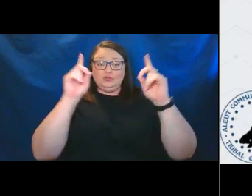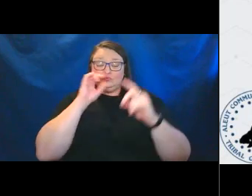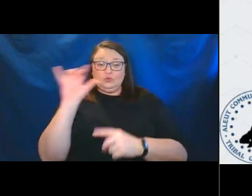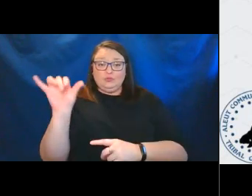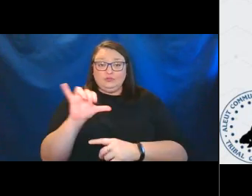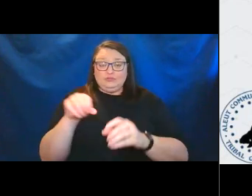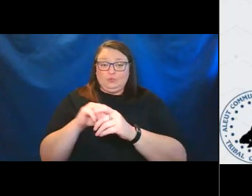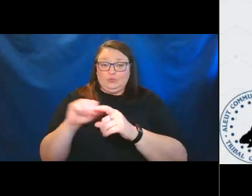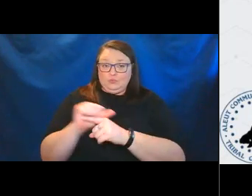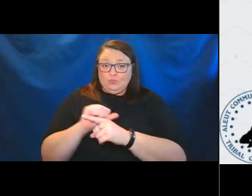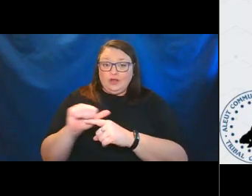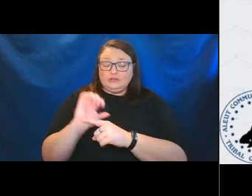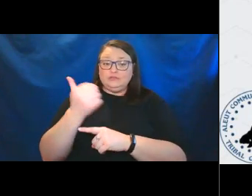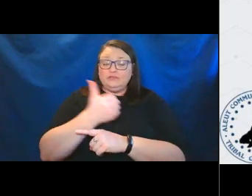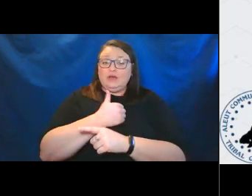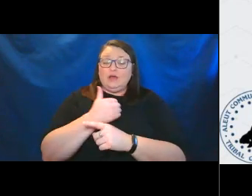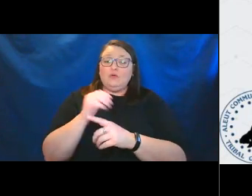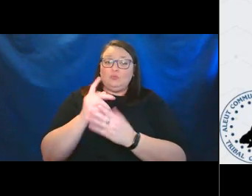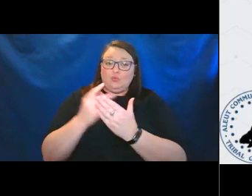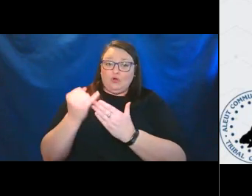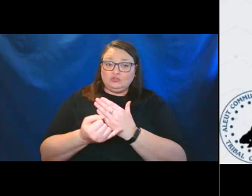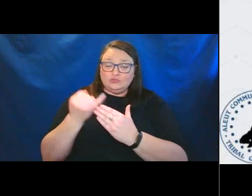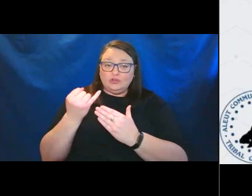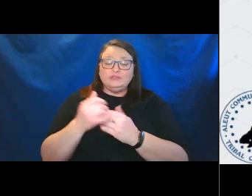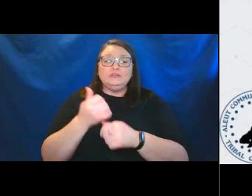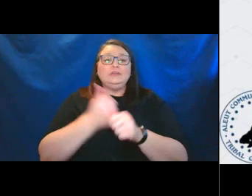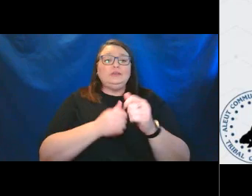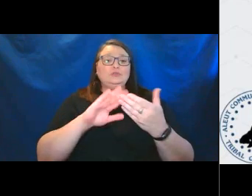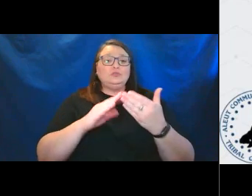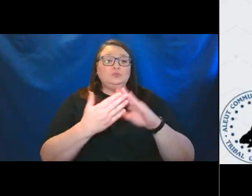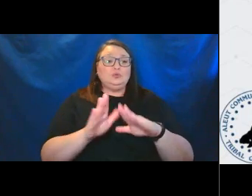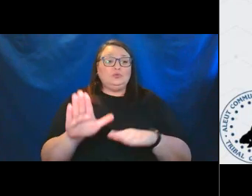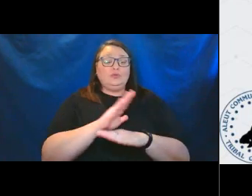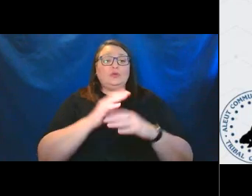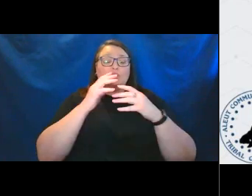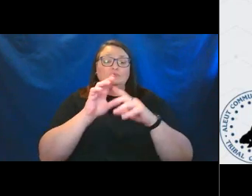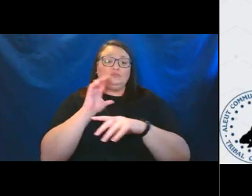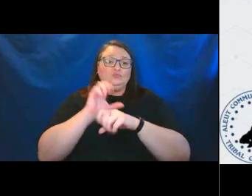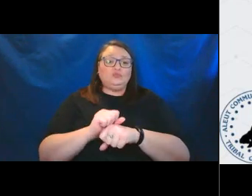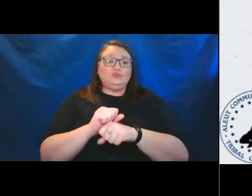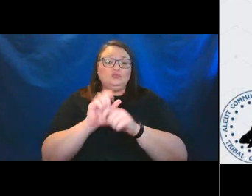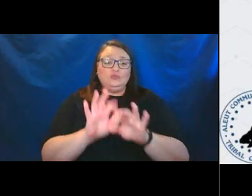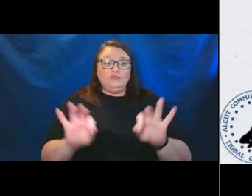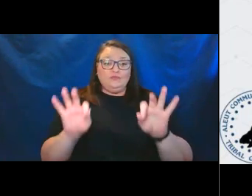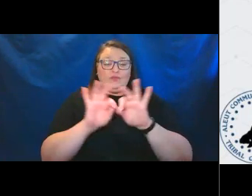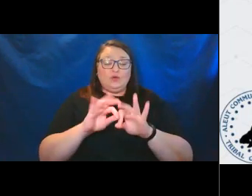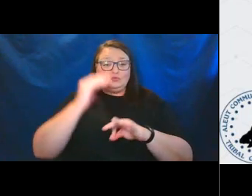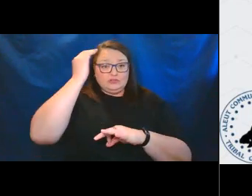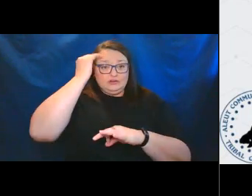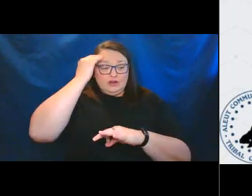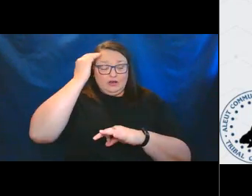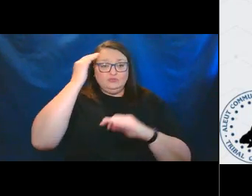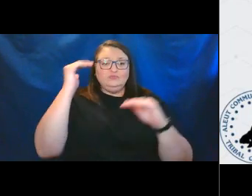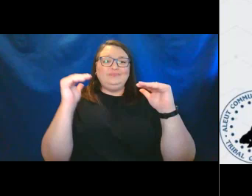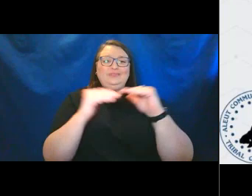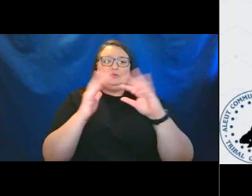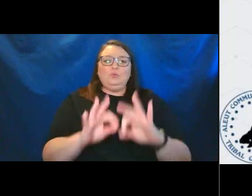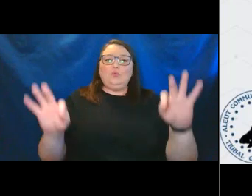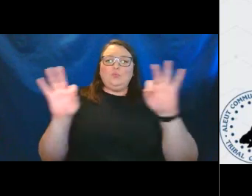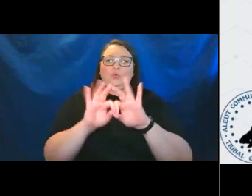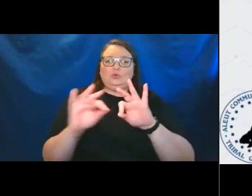particularly for our project, is infusing and placing each community's traditional values and knowledge to an equal weight of the concepts of Western science and